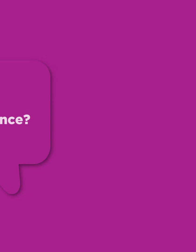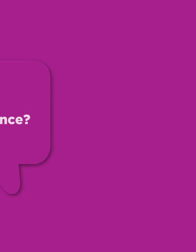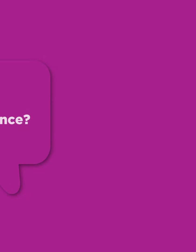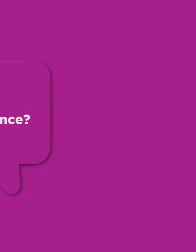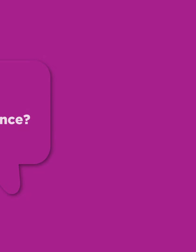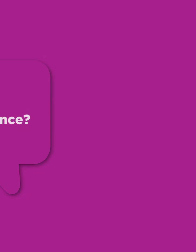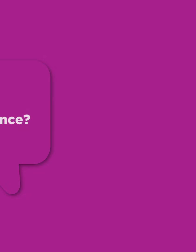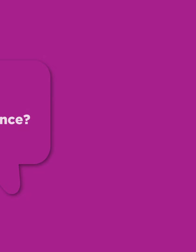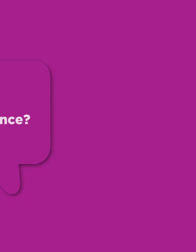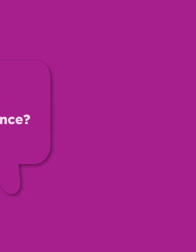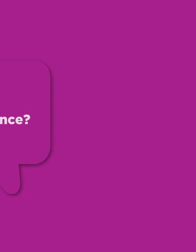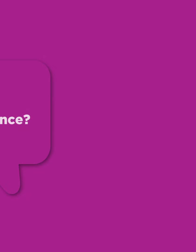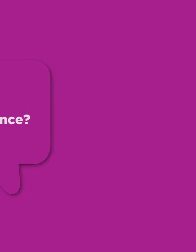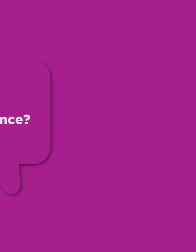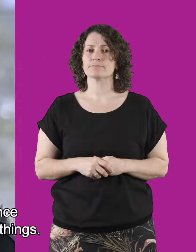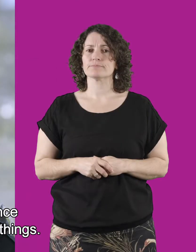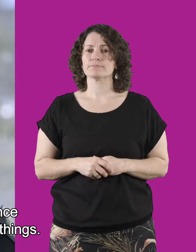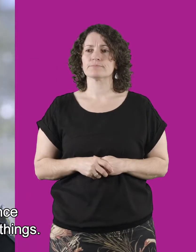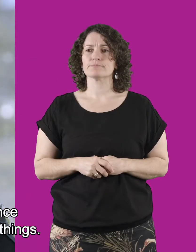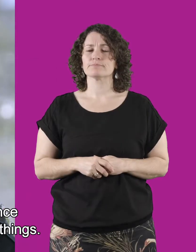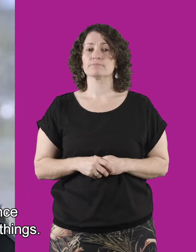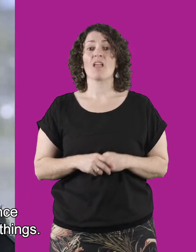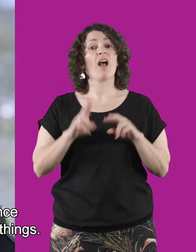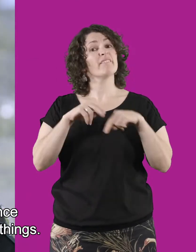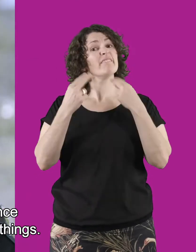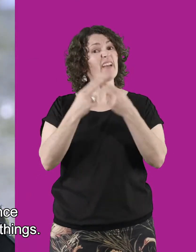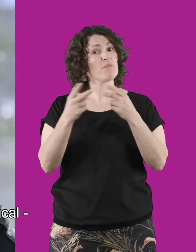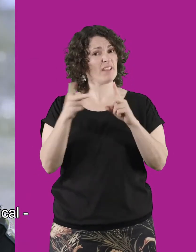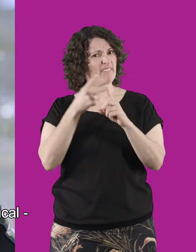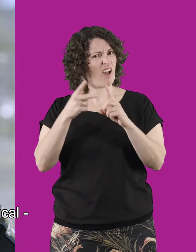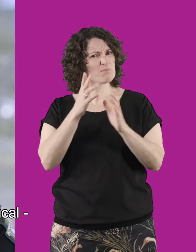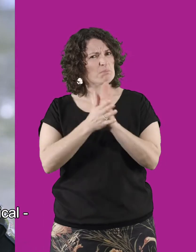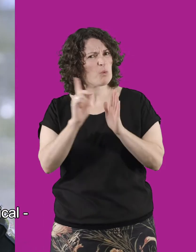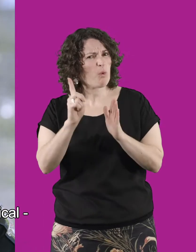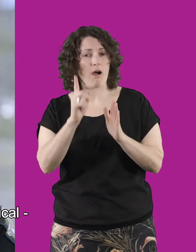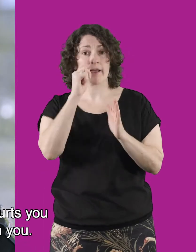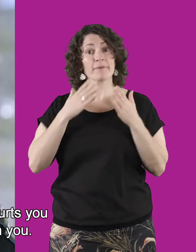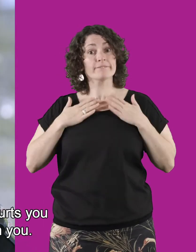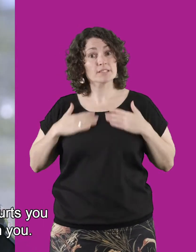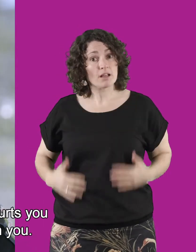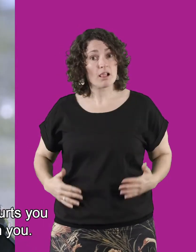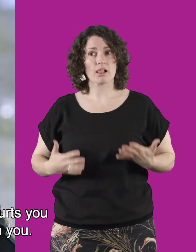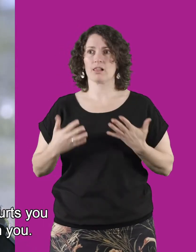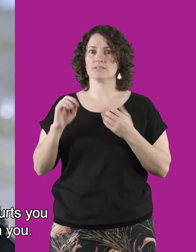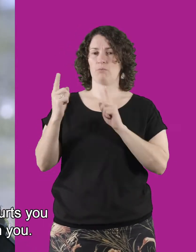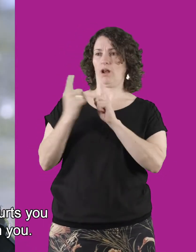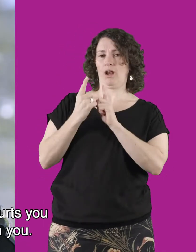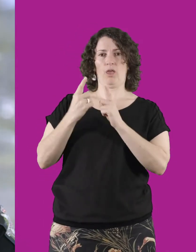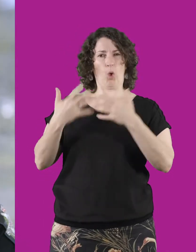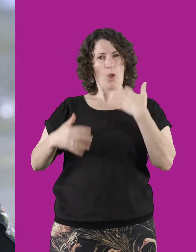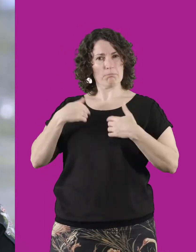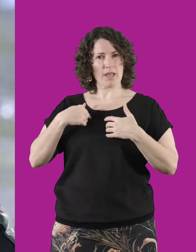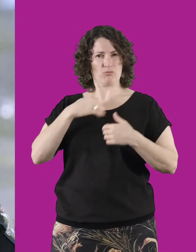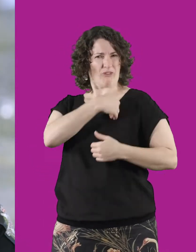What is family violence? Family violence can be different things. It can be physical, when someone hurts you or is rough with